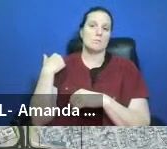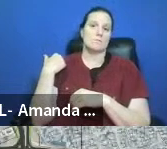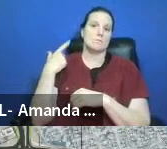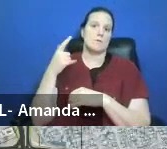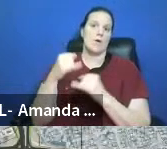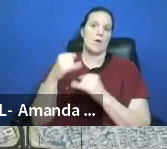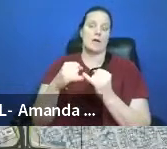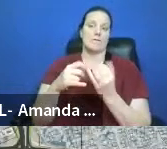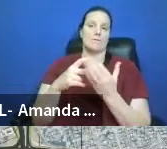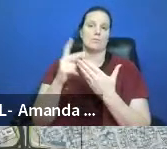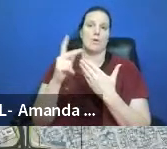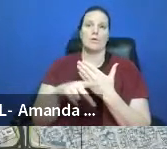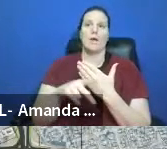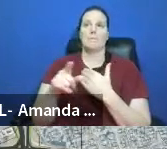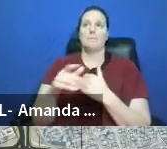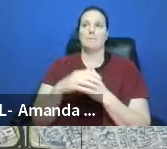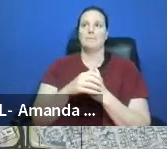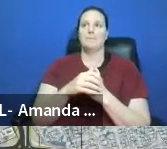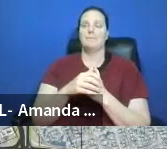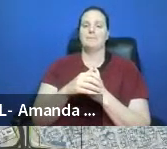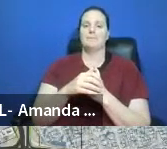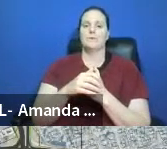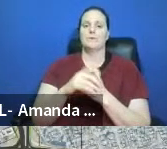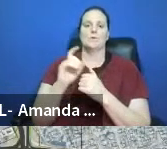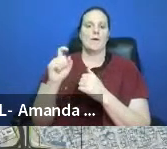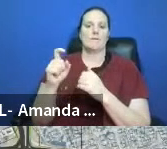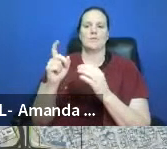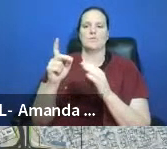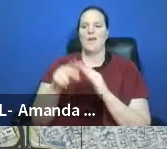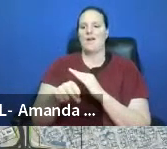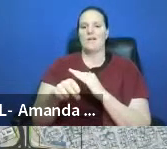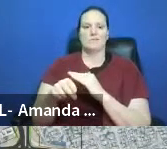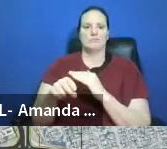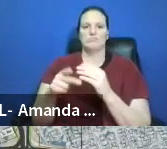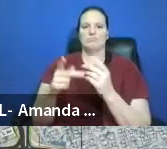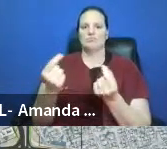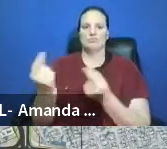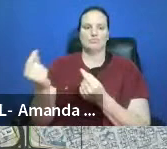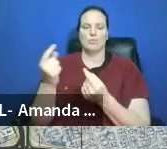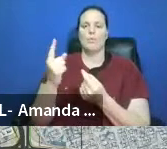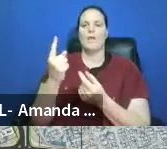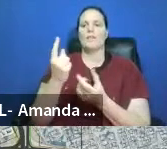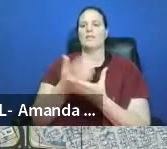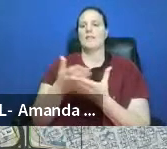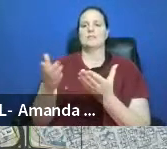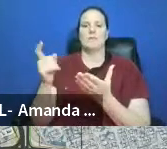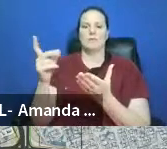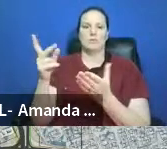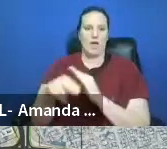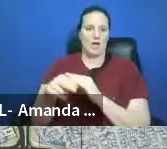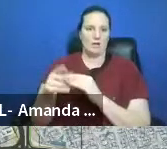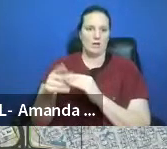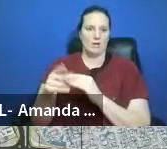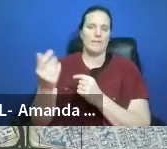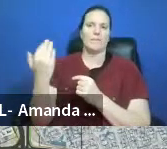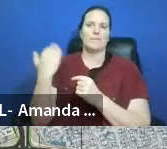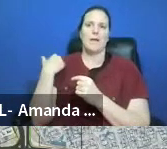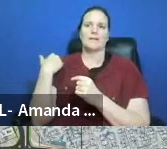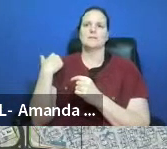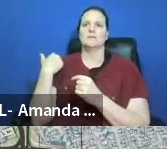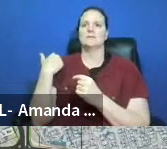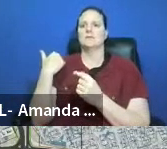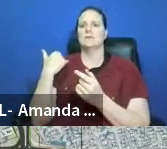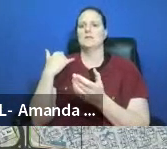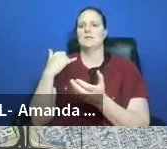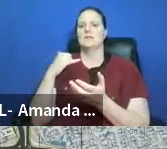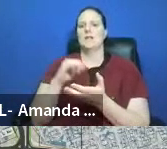towards the end of the program and you have to cut corners, and what are the things you have to cut? In the past, it's been, well, we